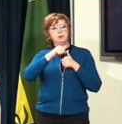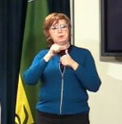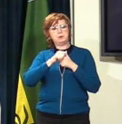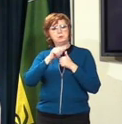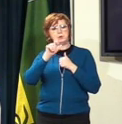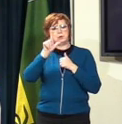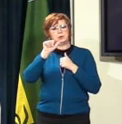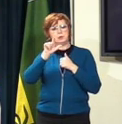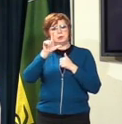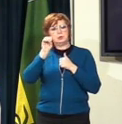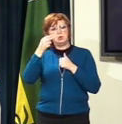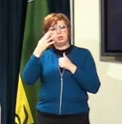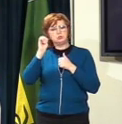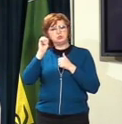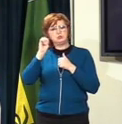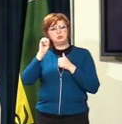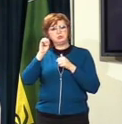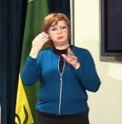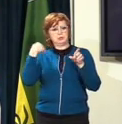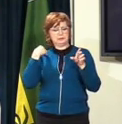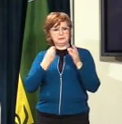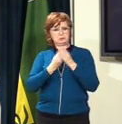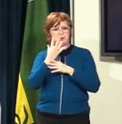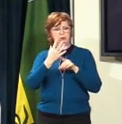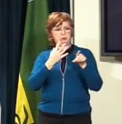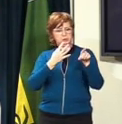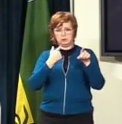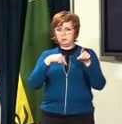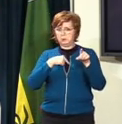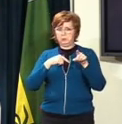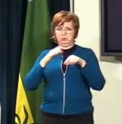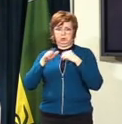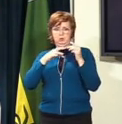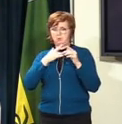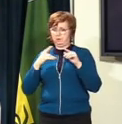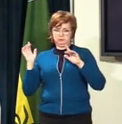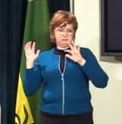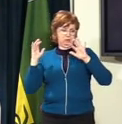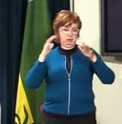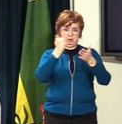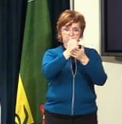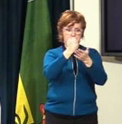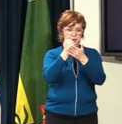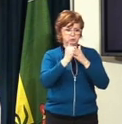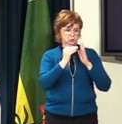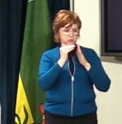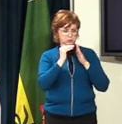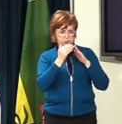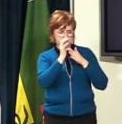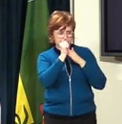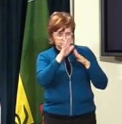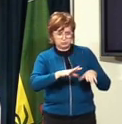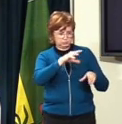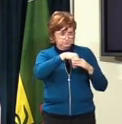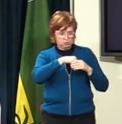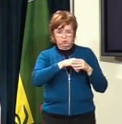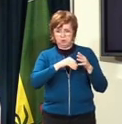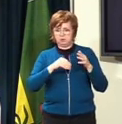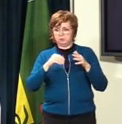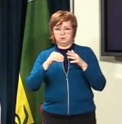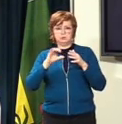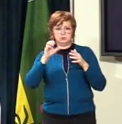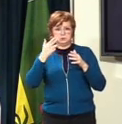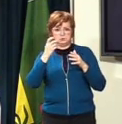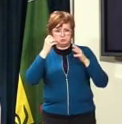it was truly a provincial response to support that community with the community leaders and the local chiefs